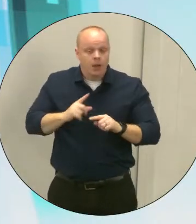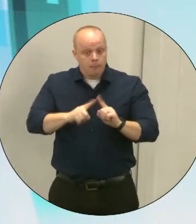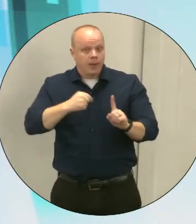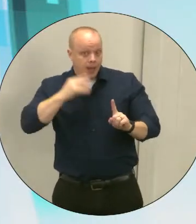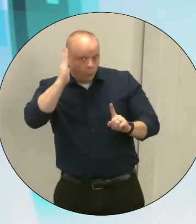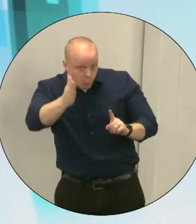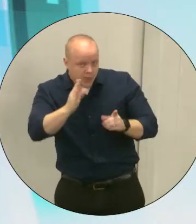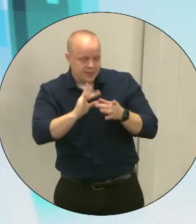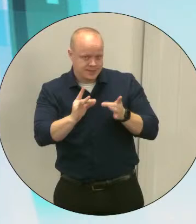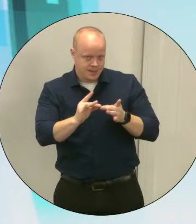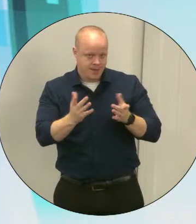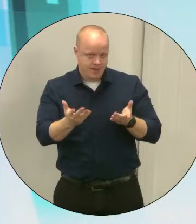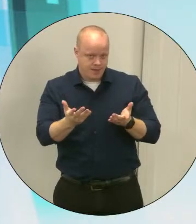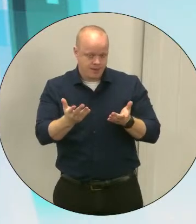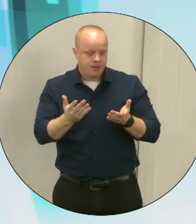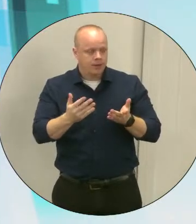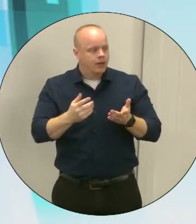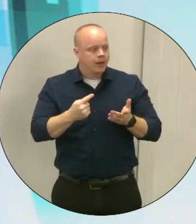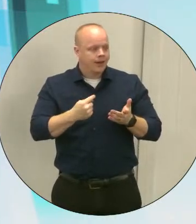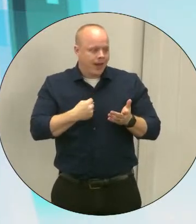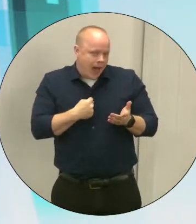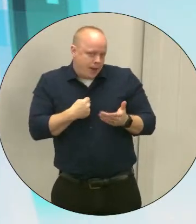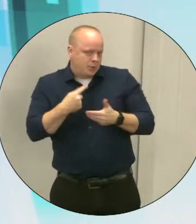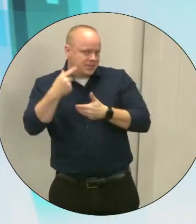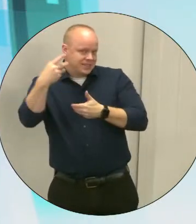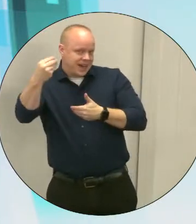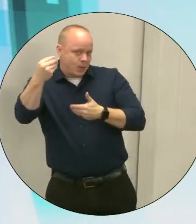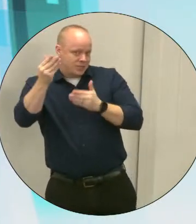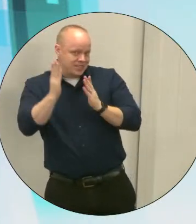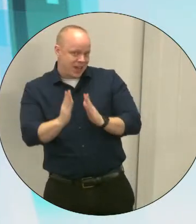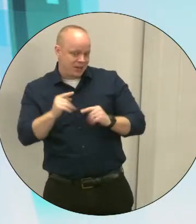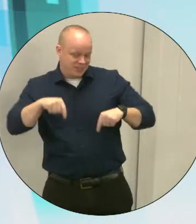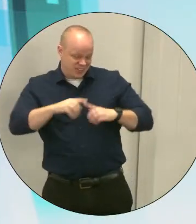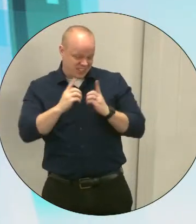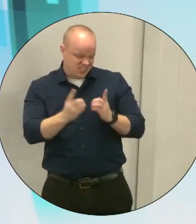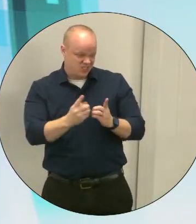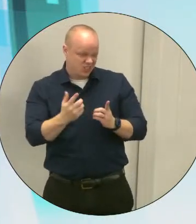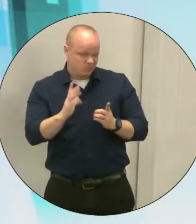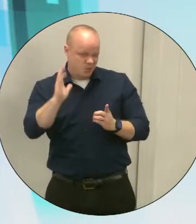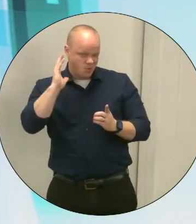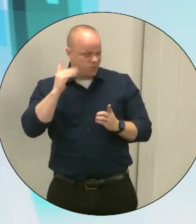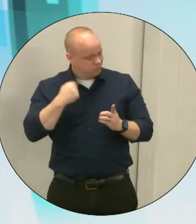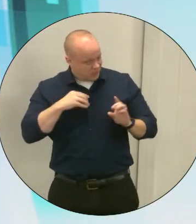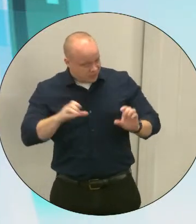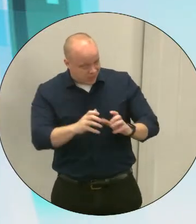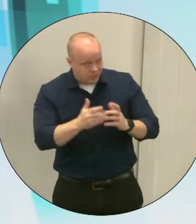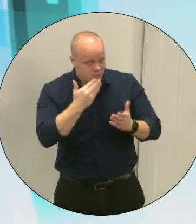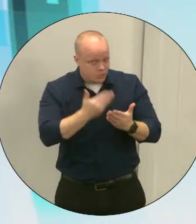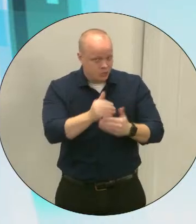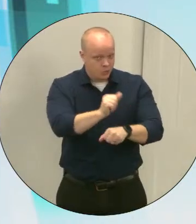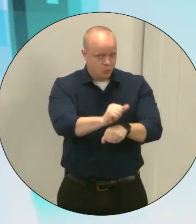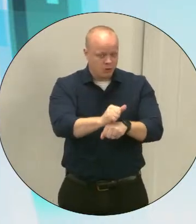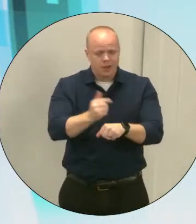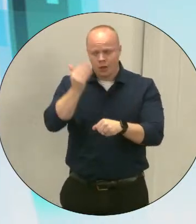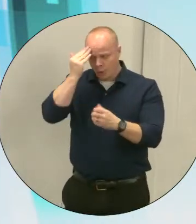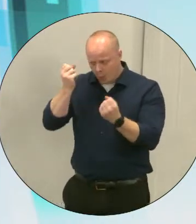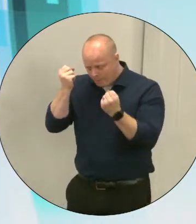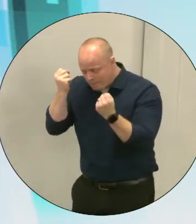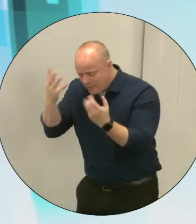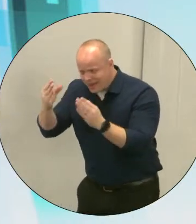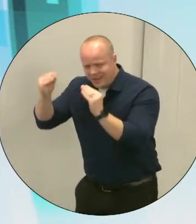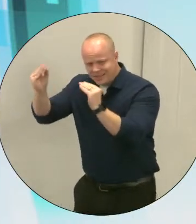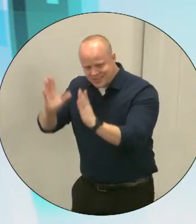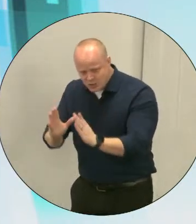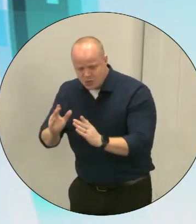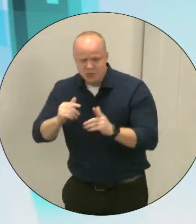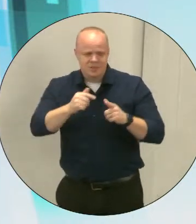say that, you know, I was an outsider to this district once, and I did a lot of really great work. I know a lot of teachers and administrators who came from